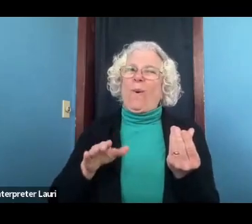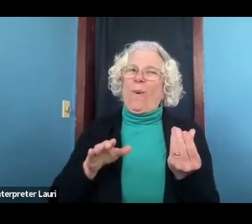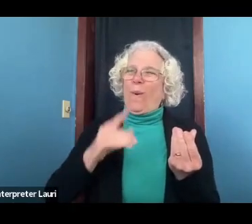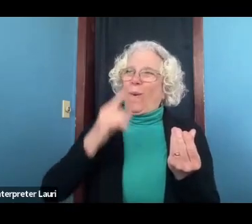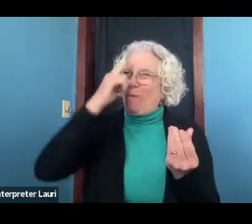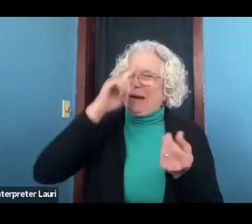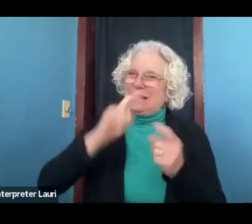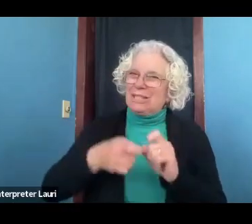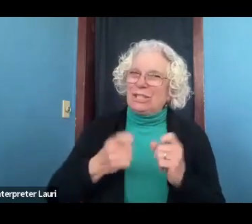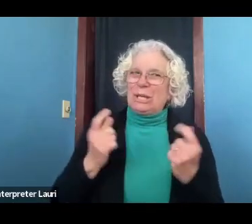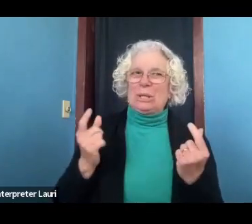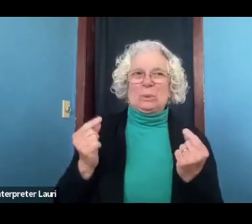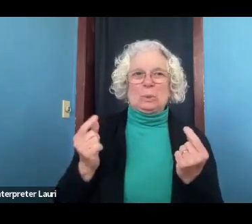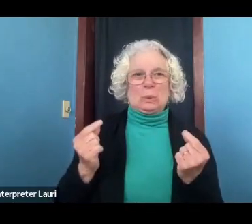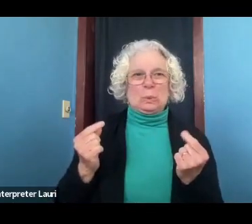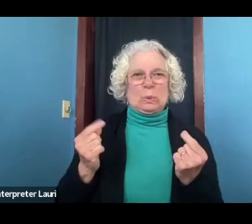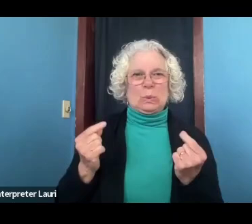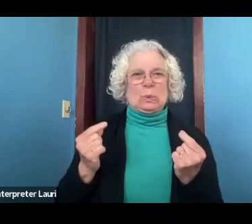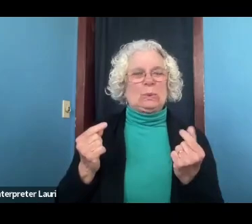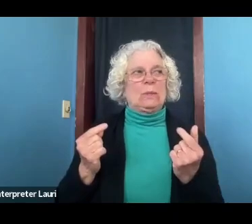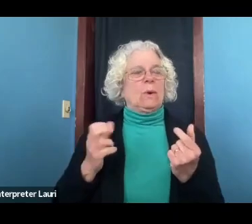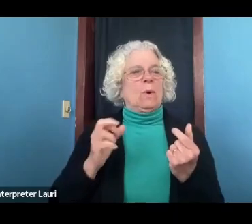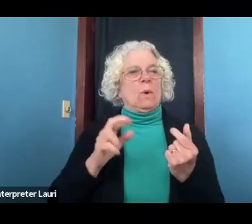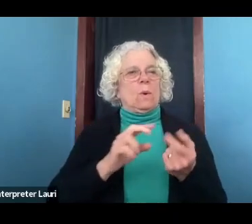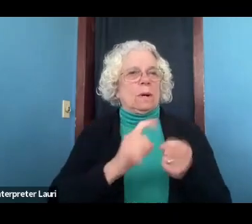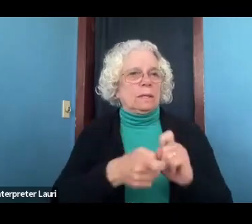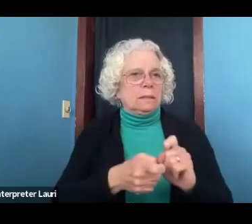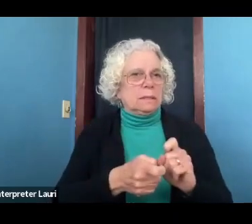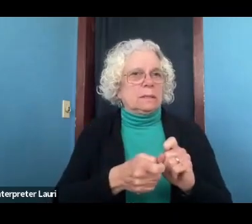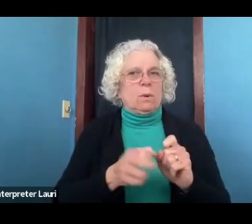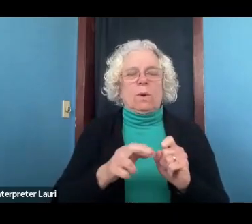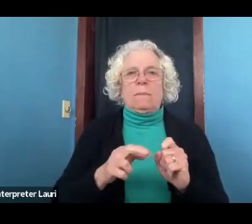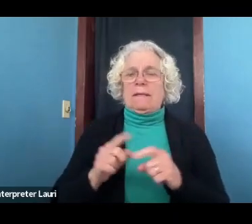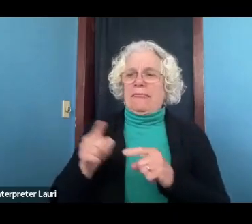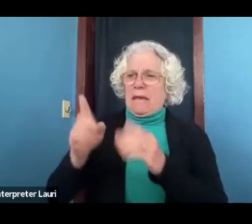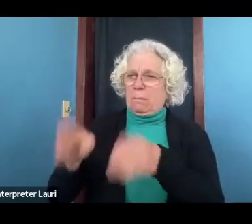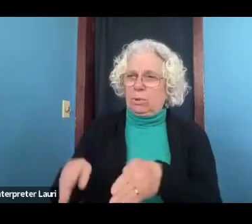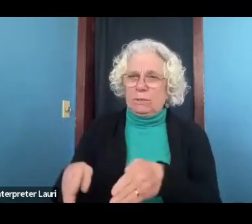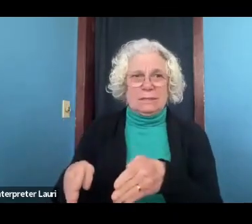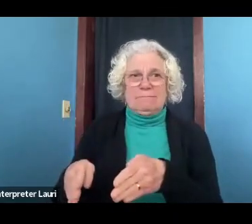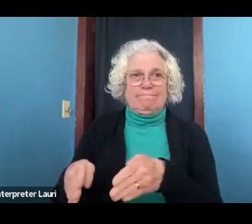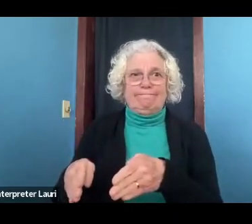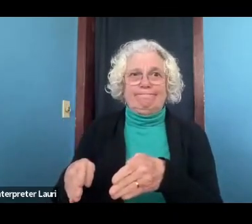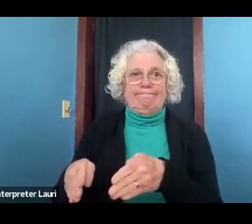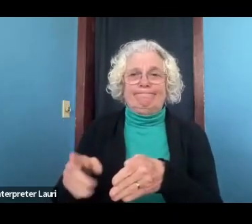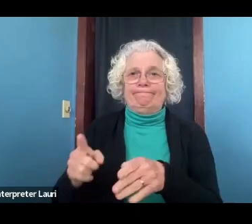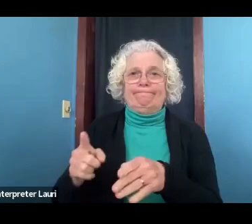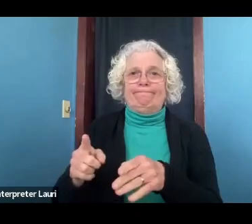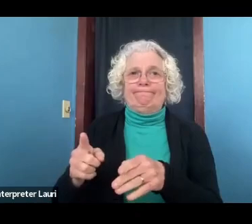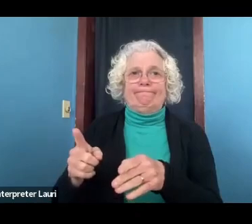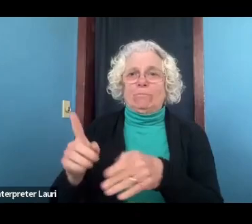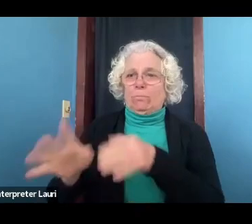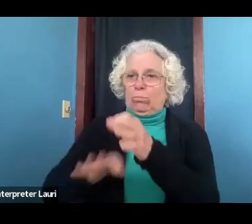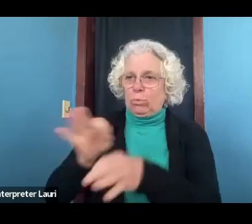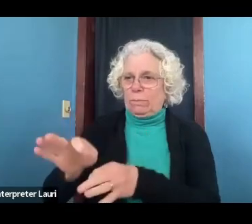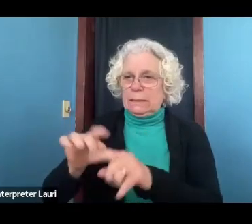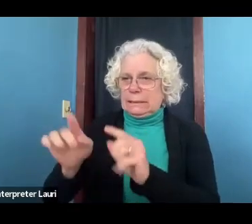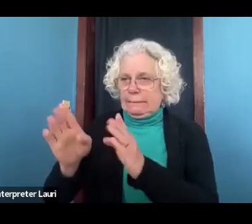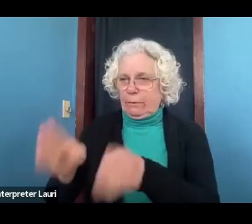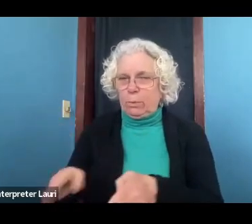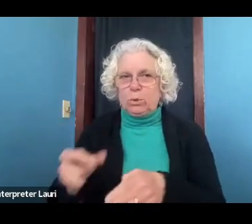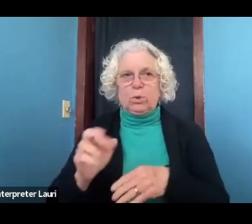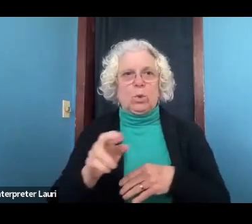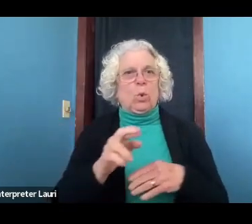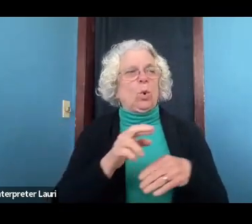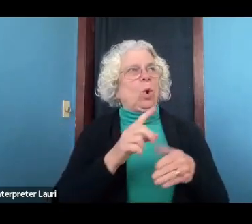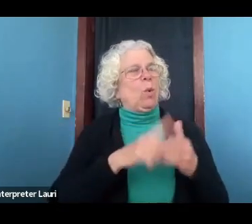something, um, or you want to put a different person as your agent, or you just want to have different instructions. How do you get a